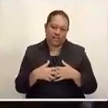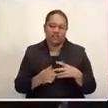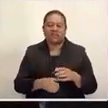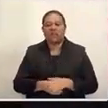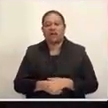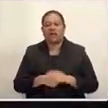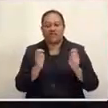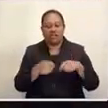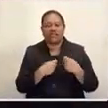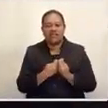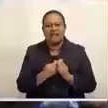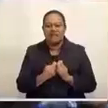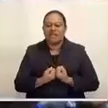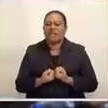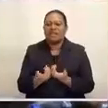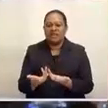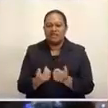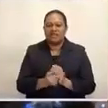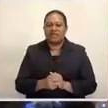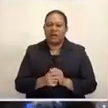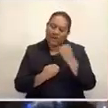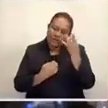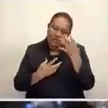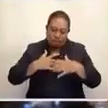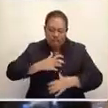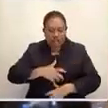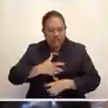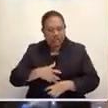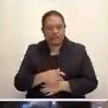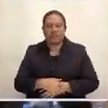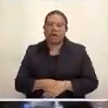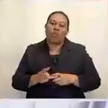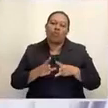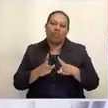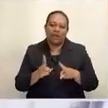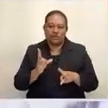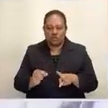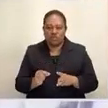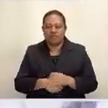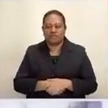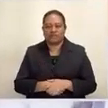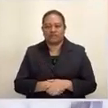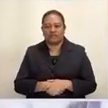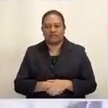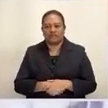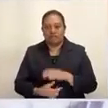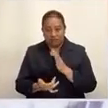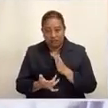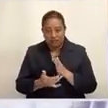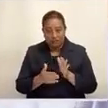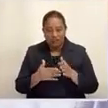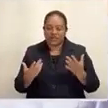team and gain valuable insights into adopting best management practices. So various technologies, right from